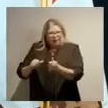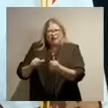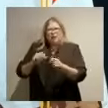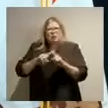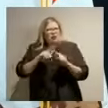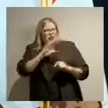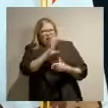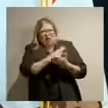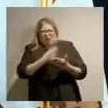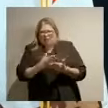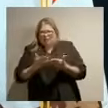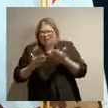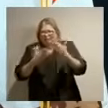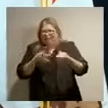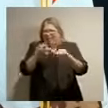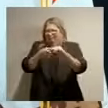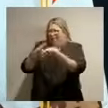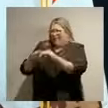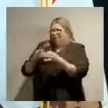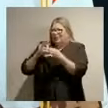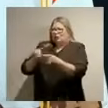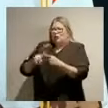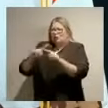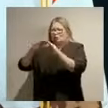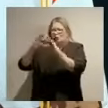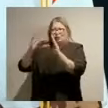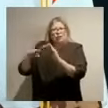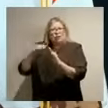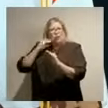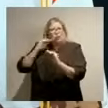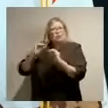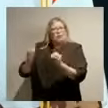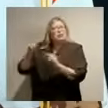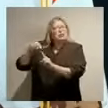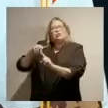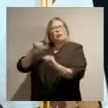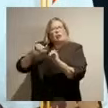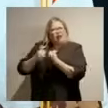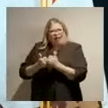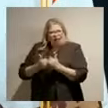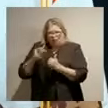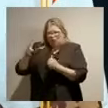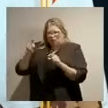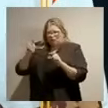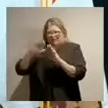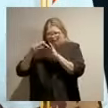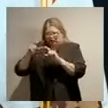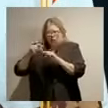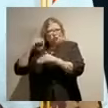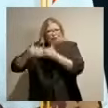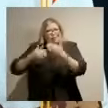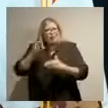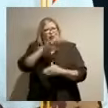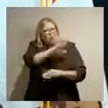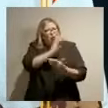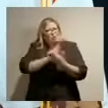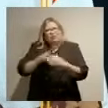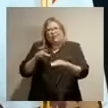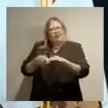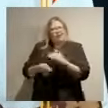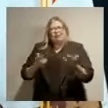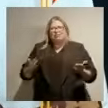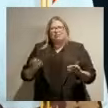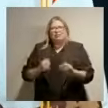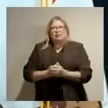to build more housing to help homeless people if there's not more money to do that? Well, with respect, you'll hear more.